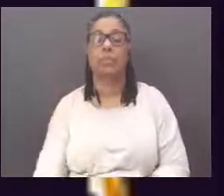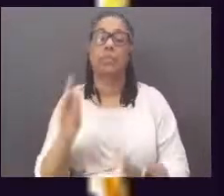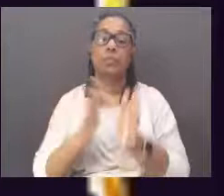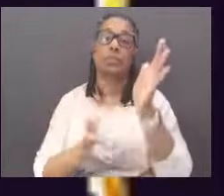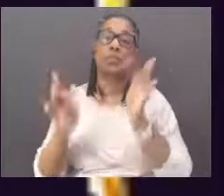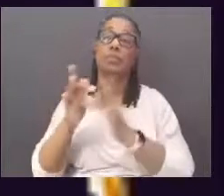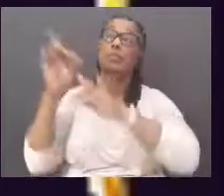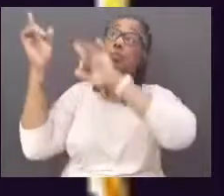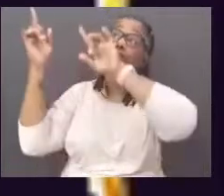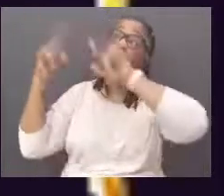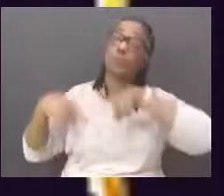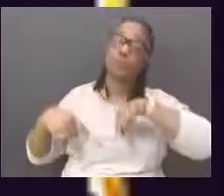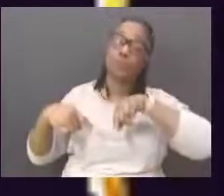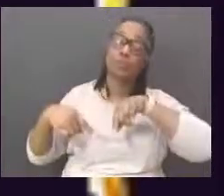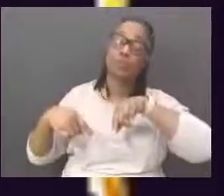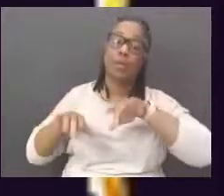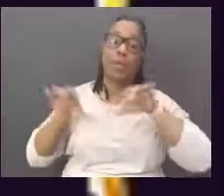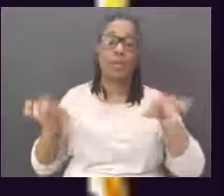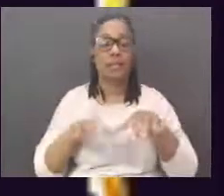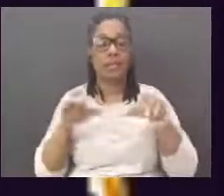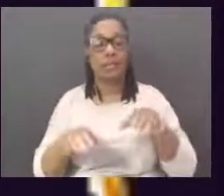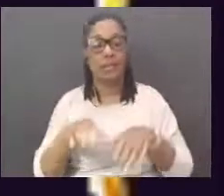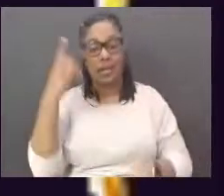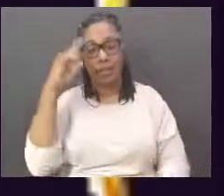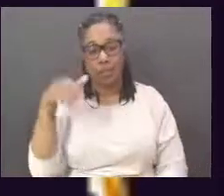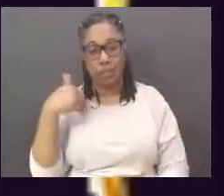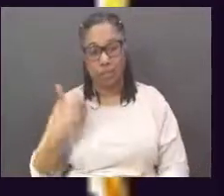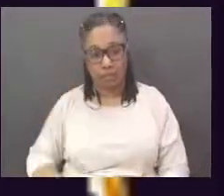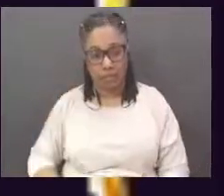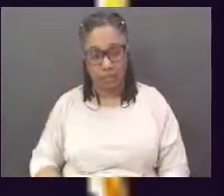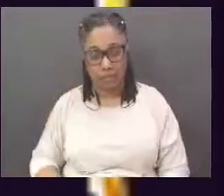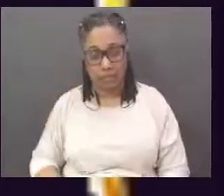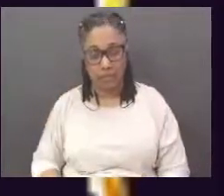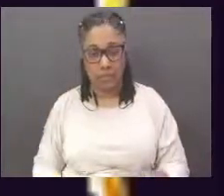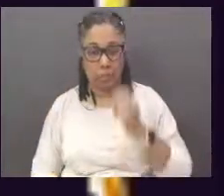Jesus came and did it just for me.